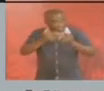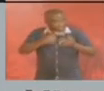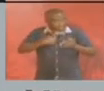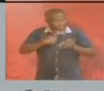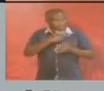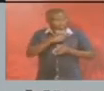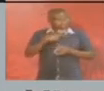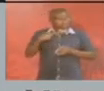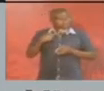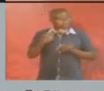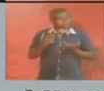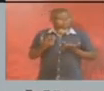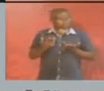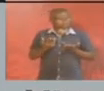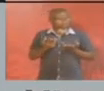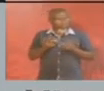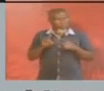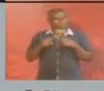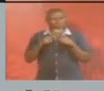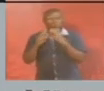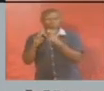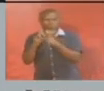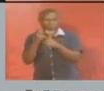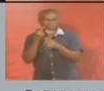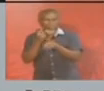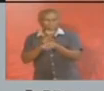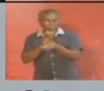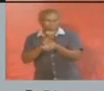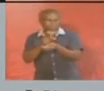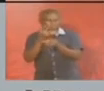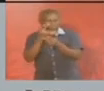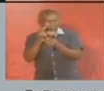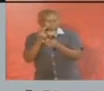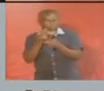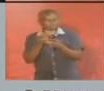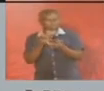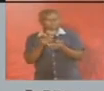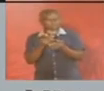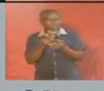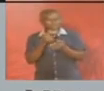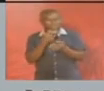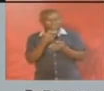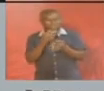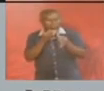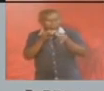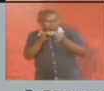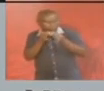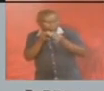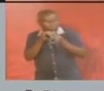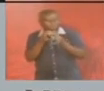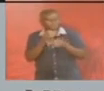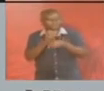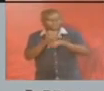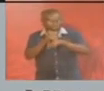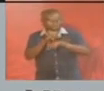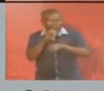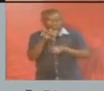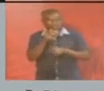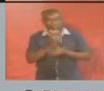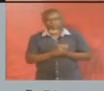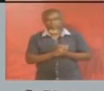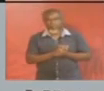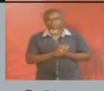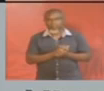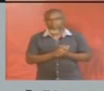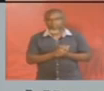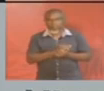clinician before you have any vaccine. In terms of signs and symptoms, what I would suggest is that the normal signs and symptoms we have